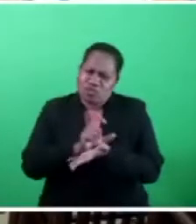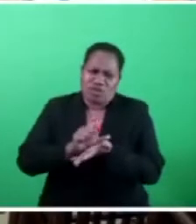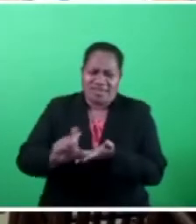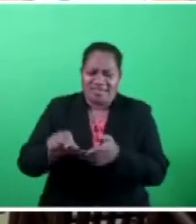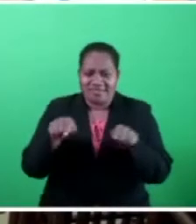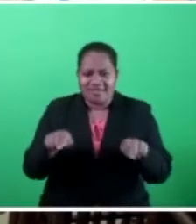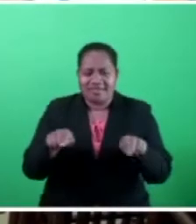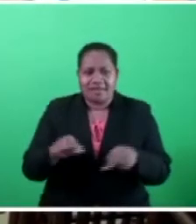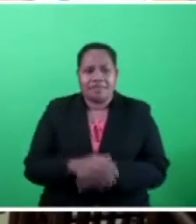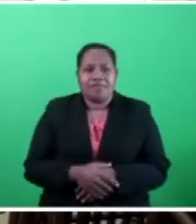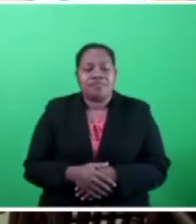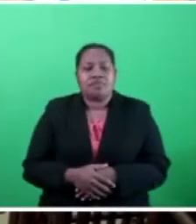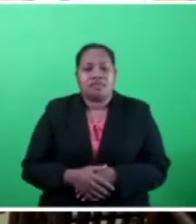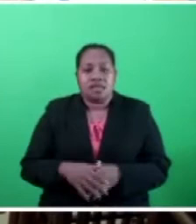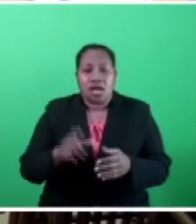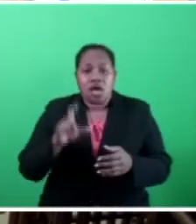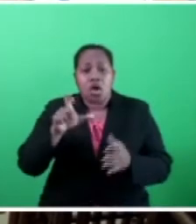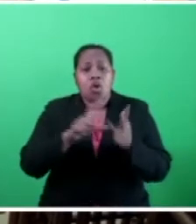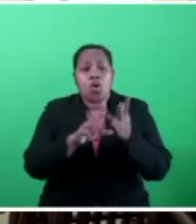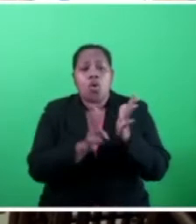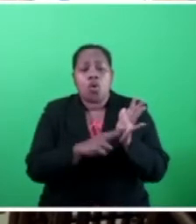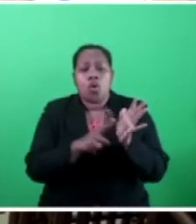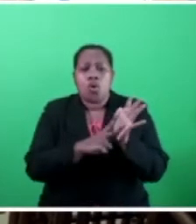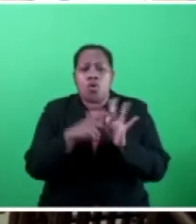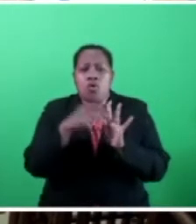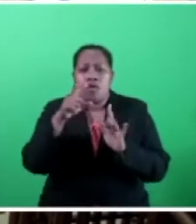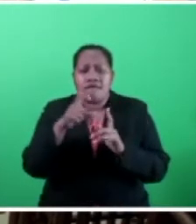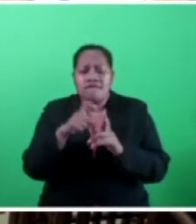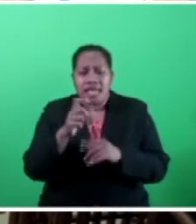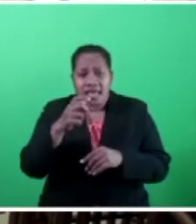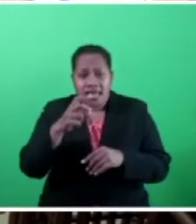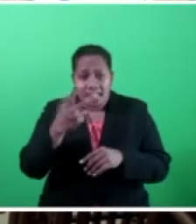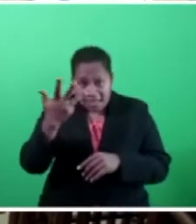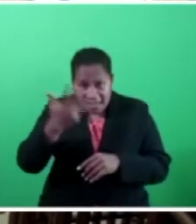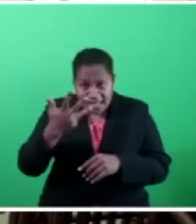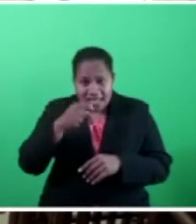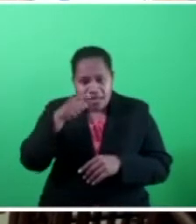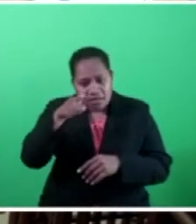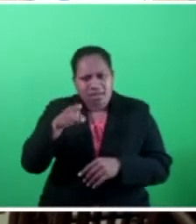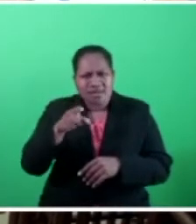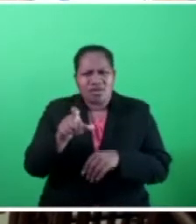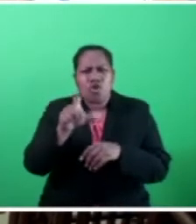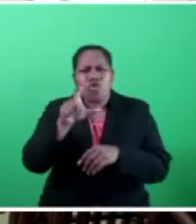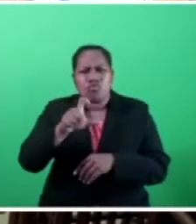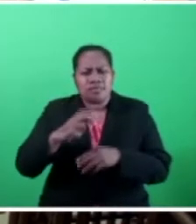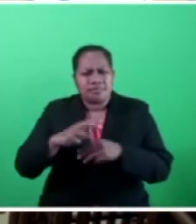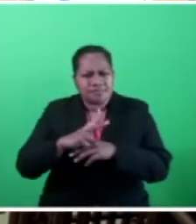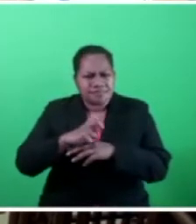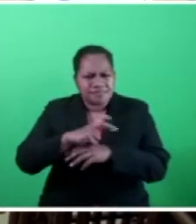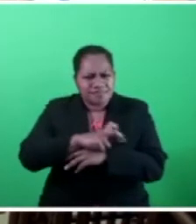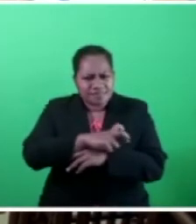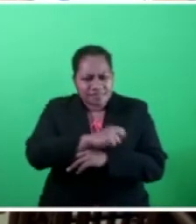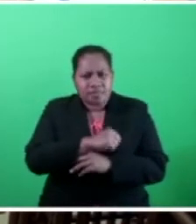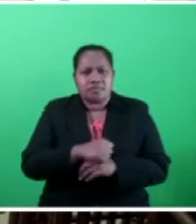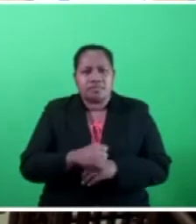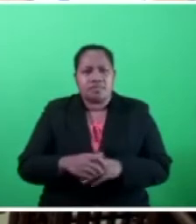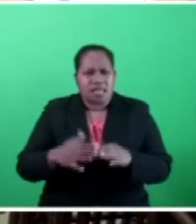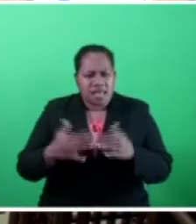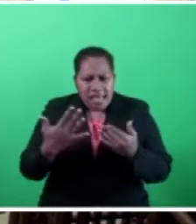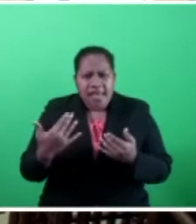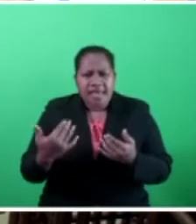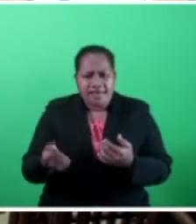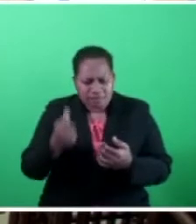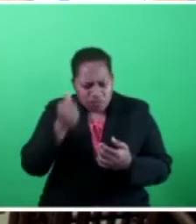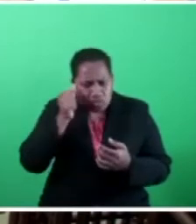COVID-19 belongs to a group of viruses called coronavirus. There are 7 coronaviruses that are currently known to